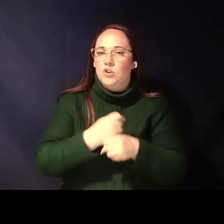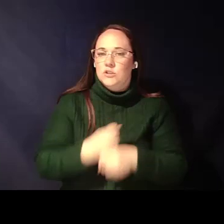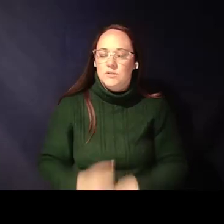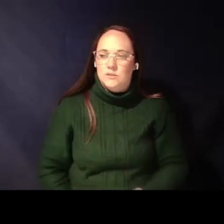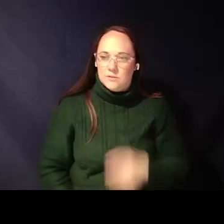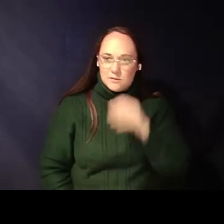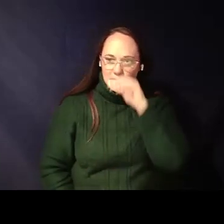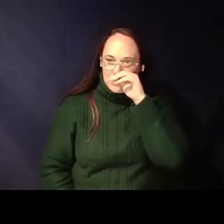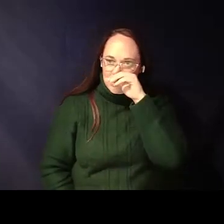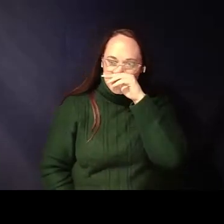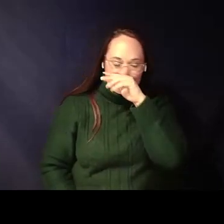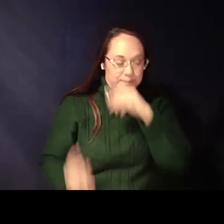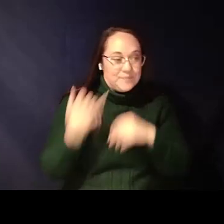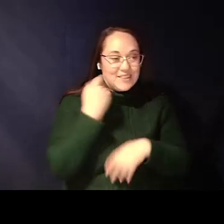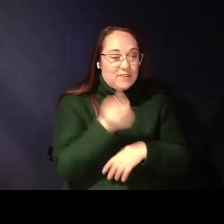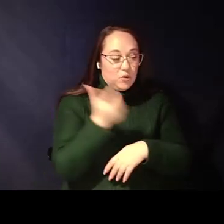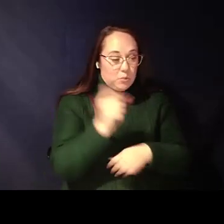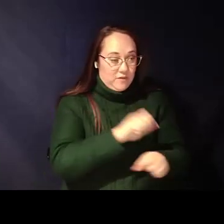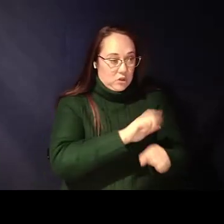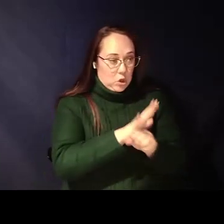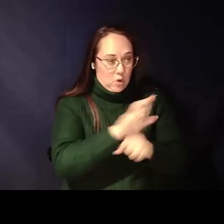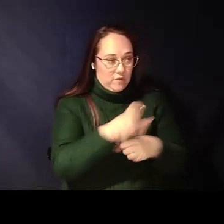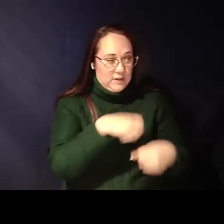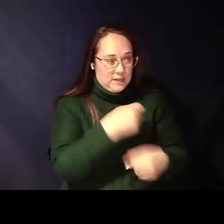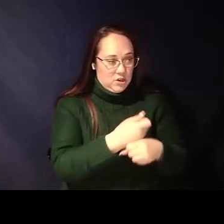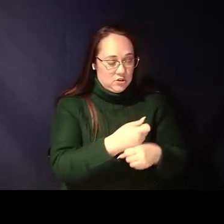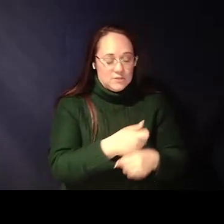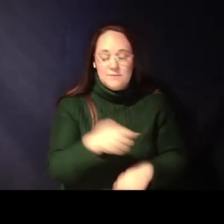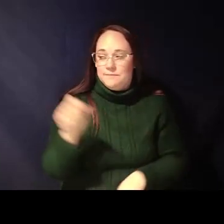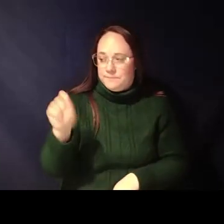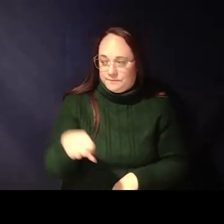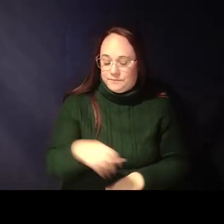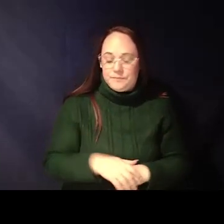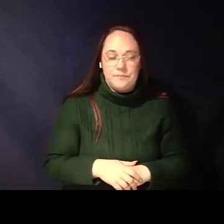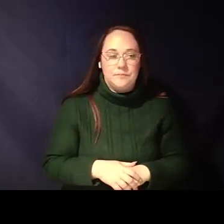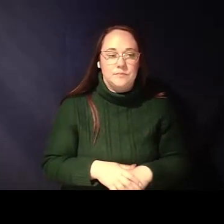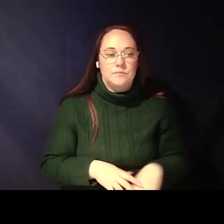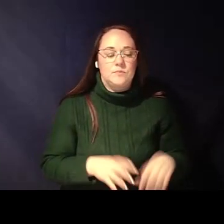if you remove the COVID years. Yeah. Yeah, so that's it was